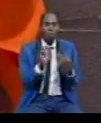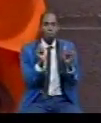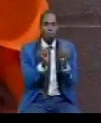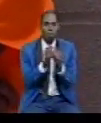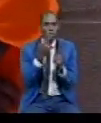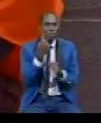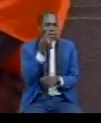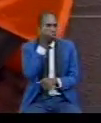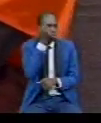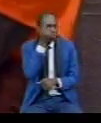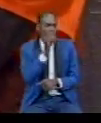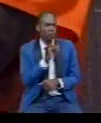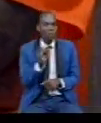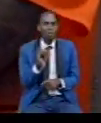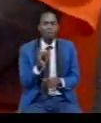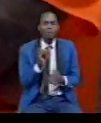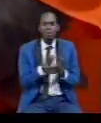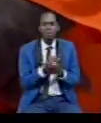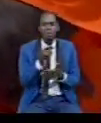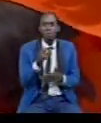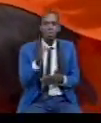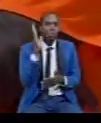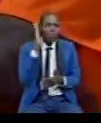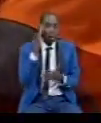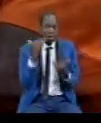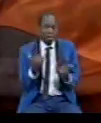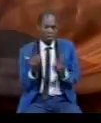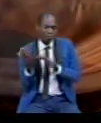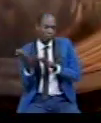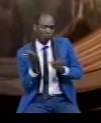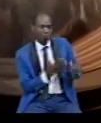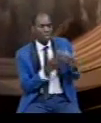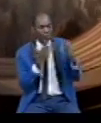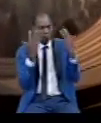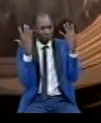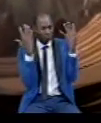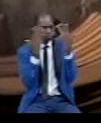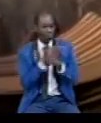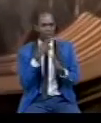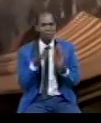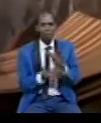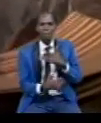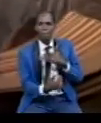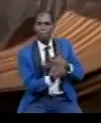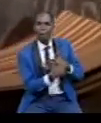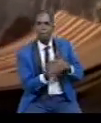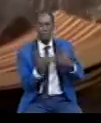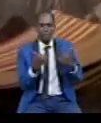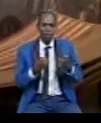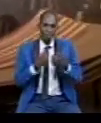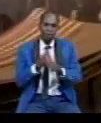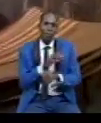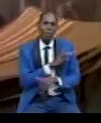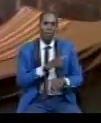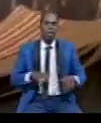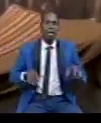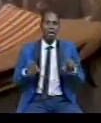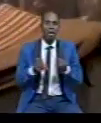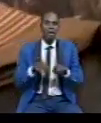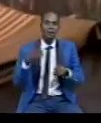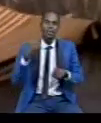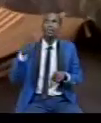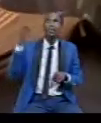understanding. They were leaving darkness behind. They were following him as the light of the world. They